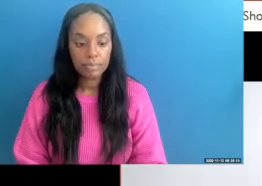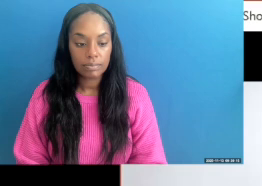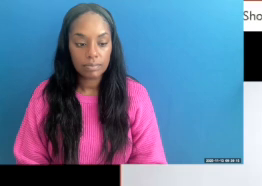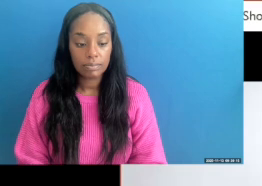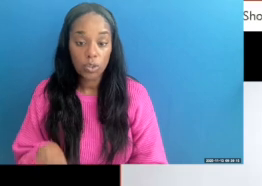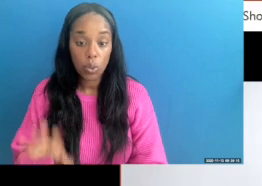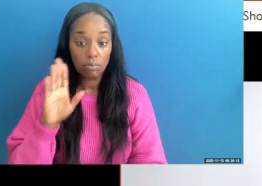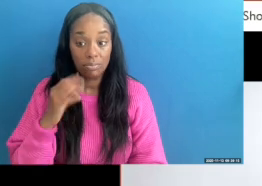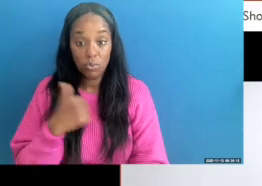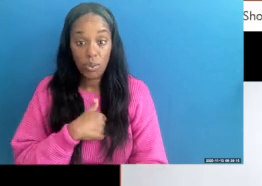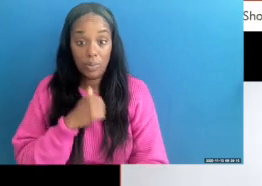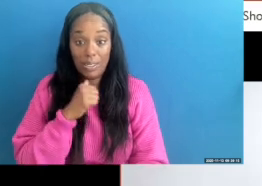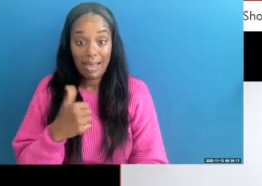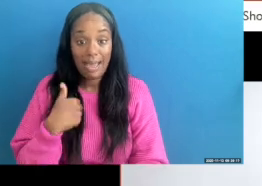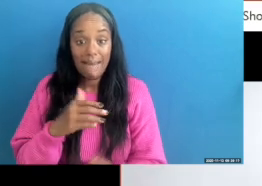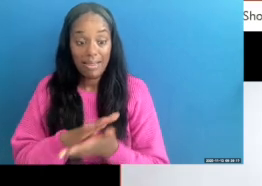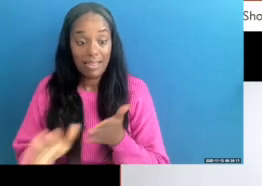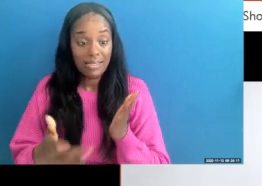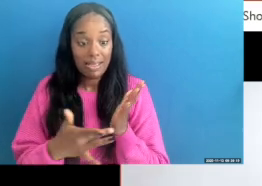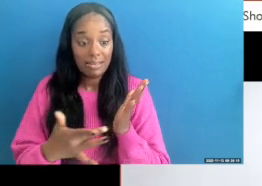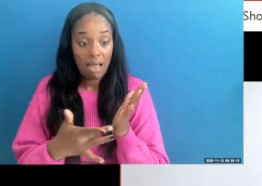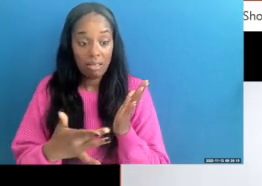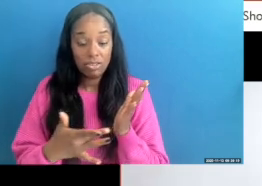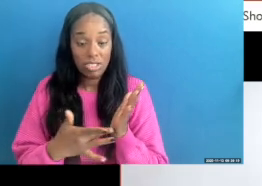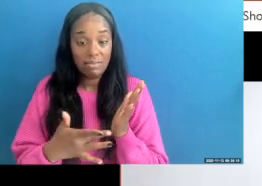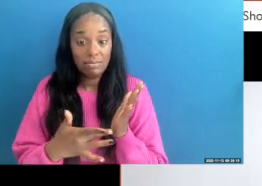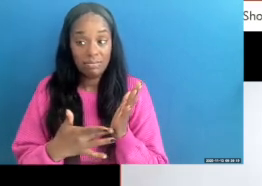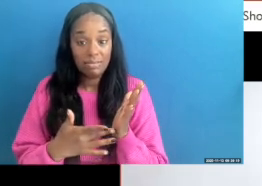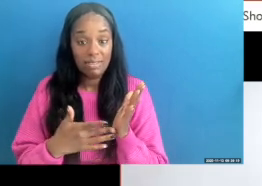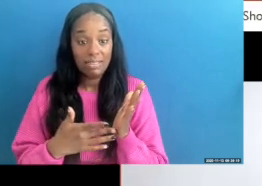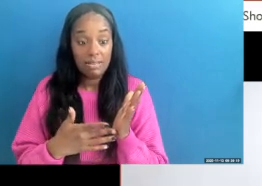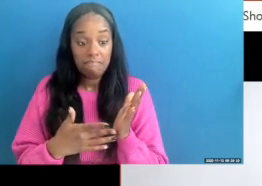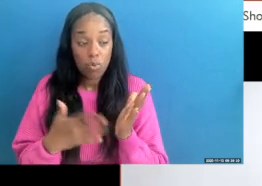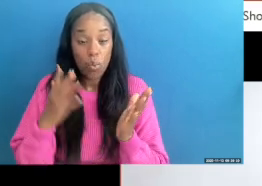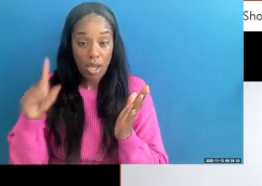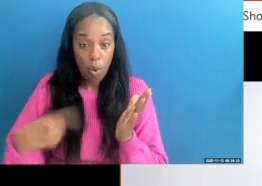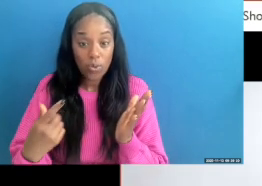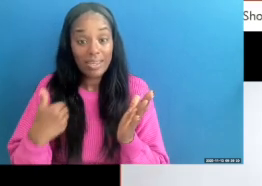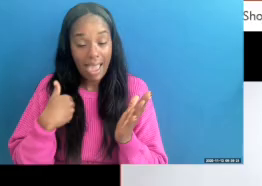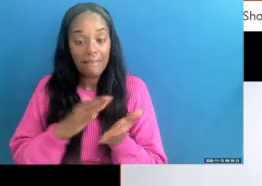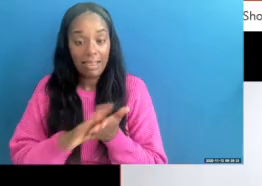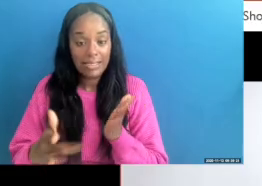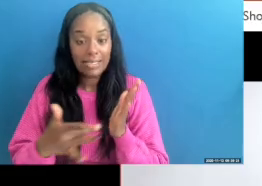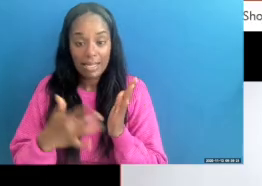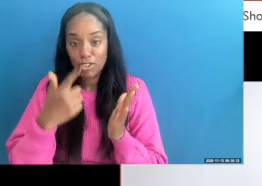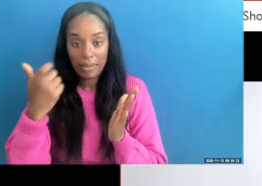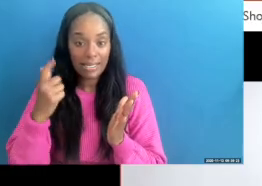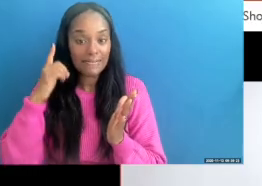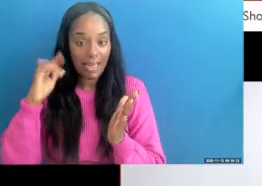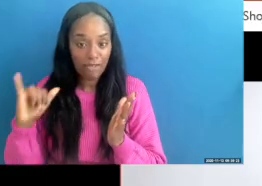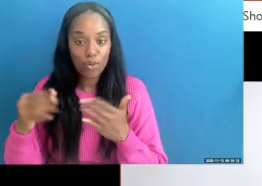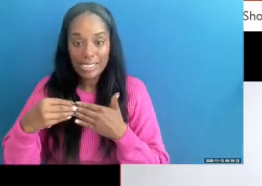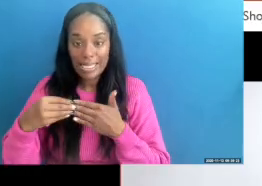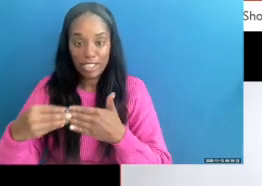and these clean technology fuels and vehicles had it not been for California leadership, which is why I'm